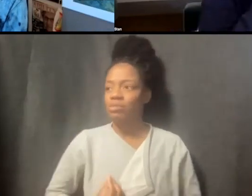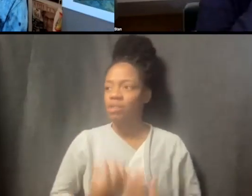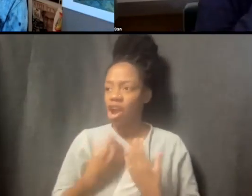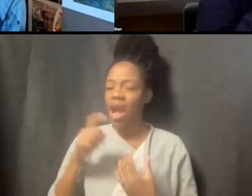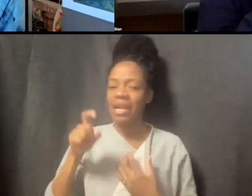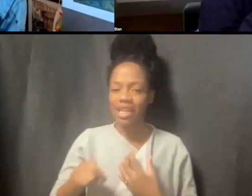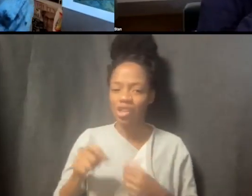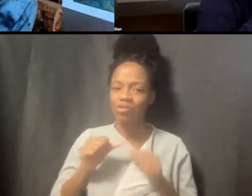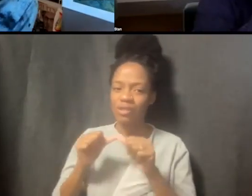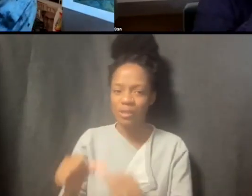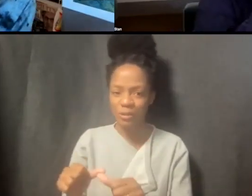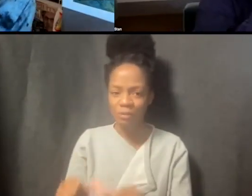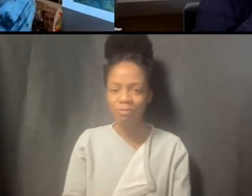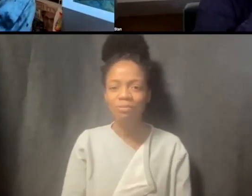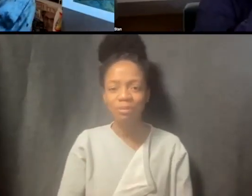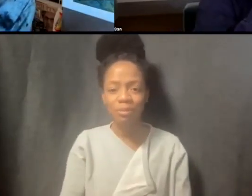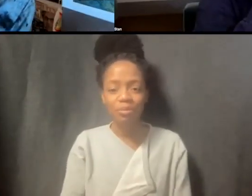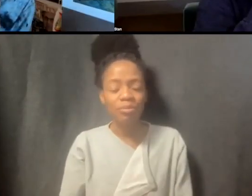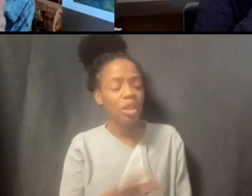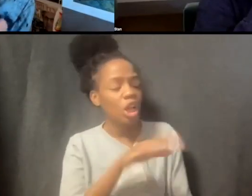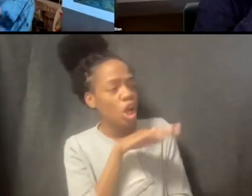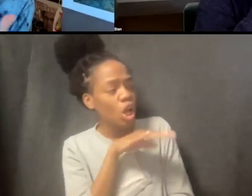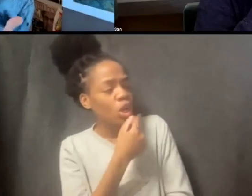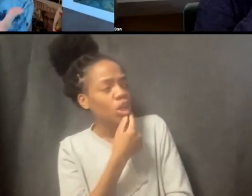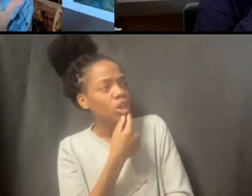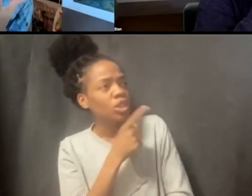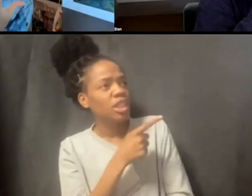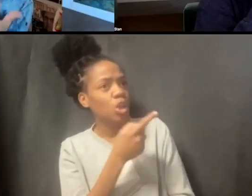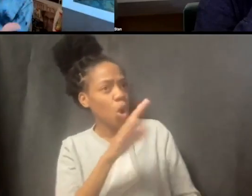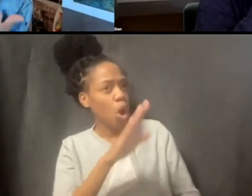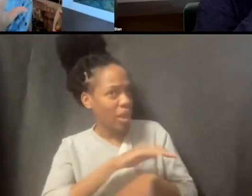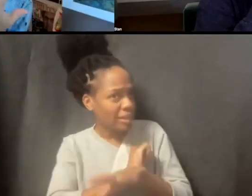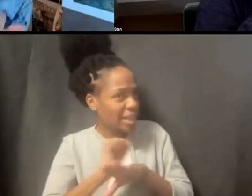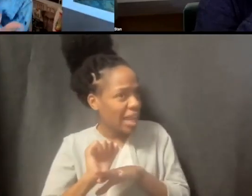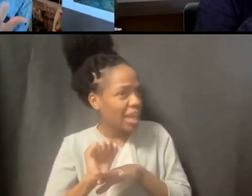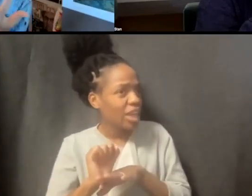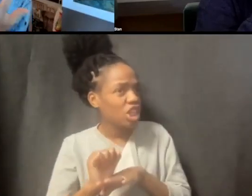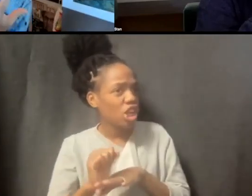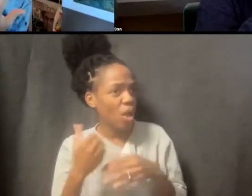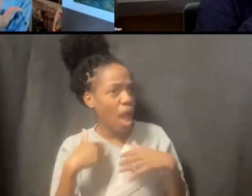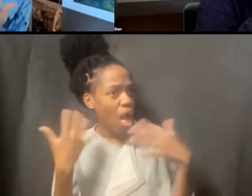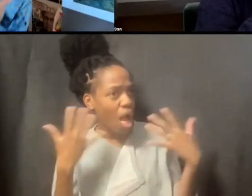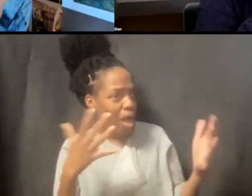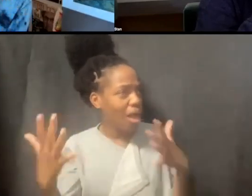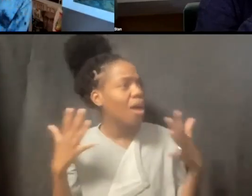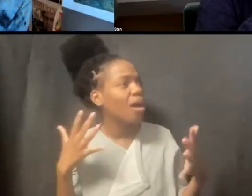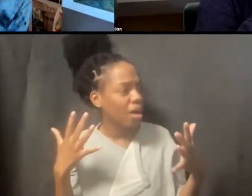something. And, well, it's interesting. You said, I mean, you were on stage. You got that applause.